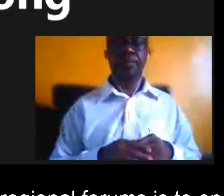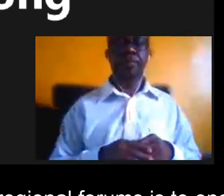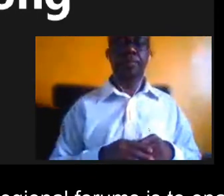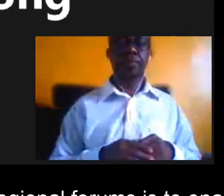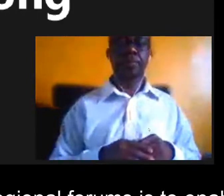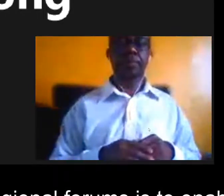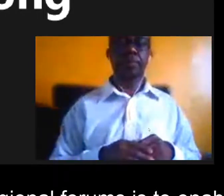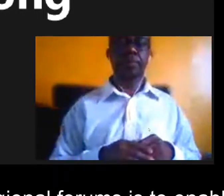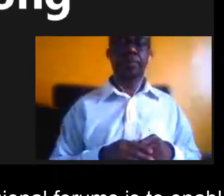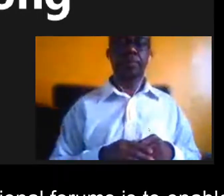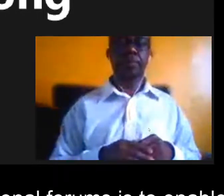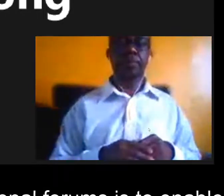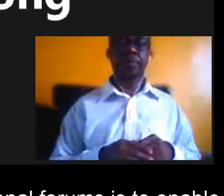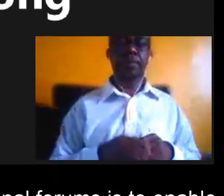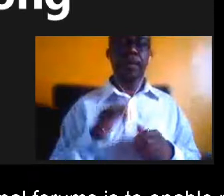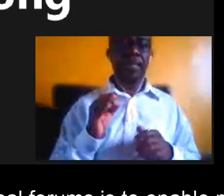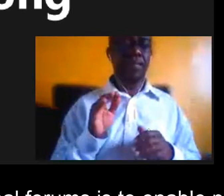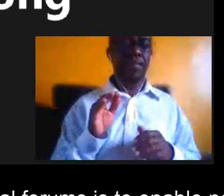Yes. If you allow, yeah.